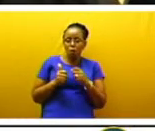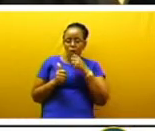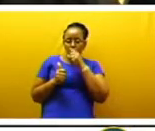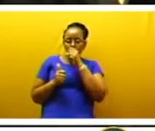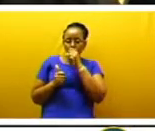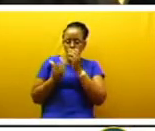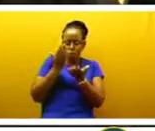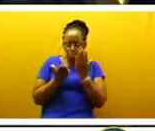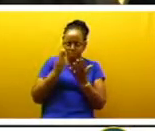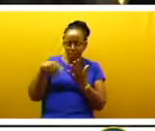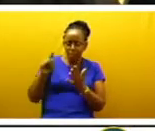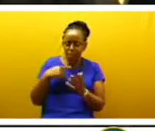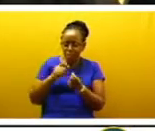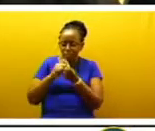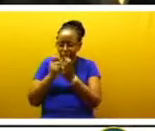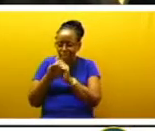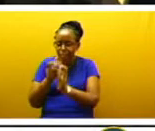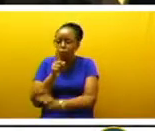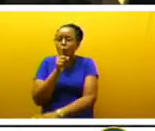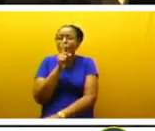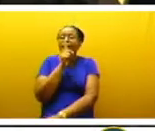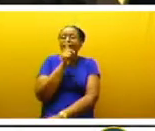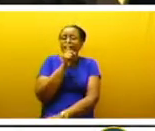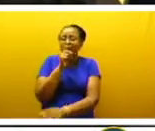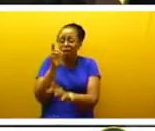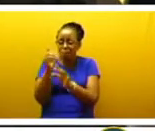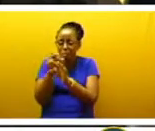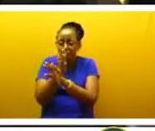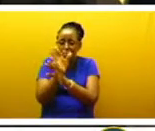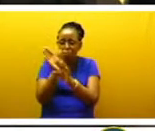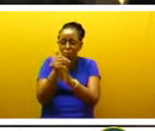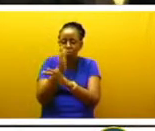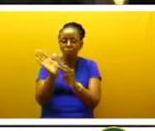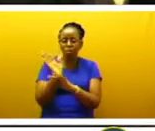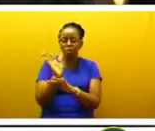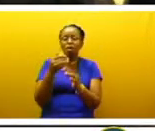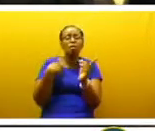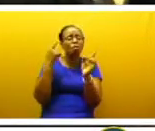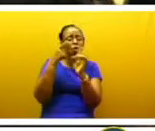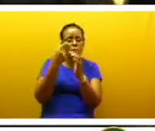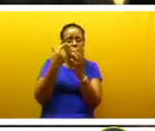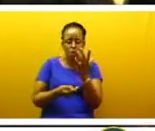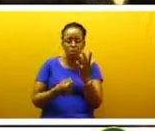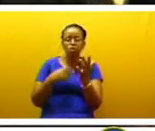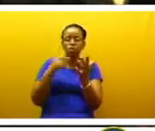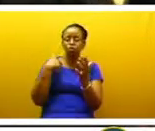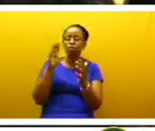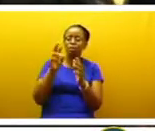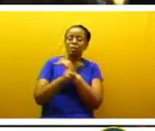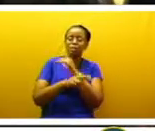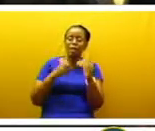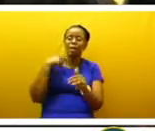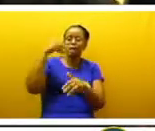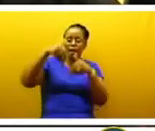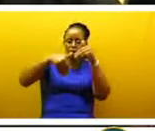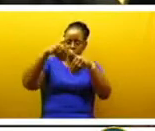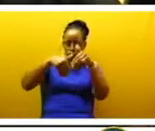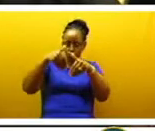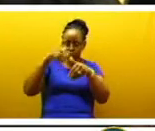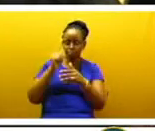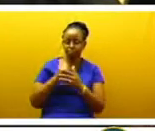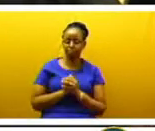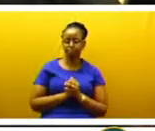quietly, fraudulently, and with the sole intention of rigging the just concluded presidential